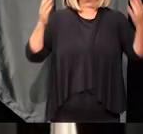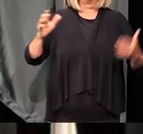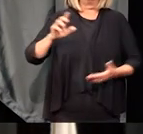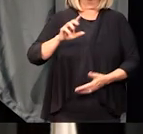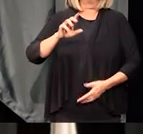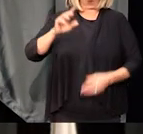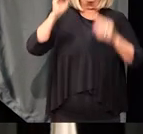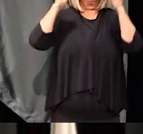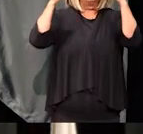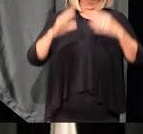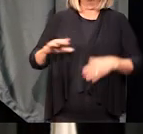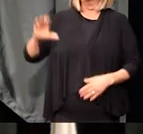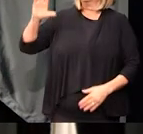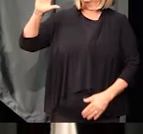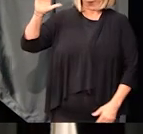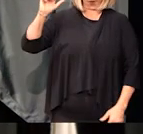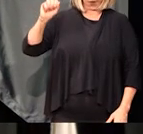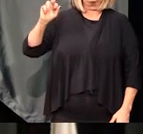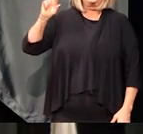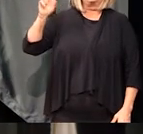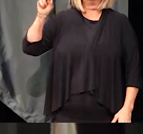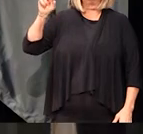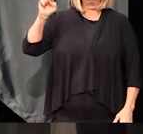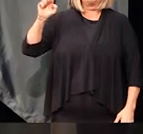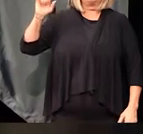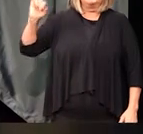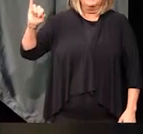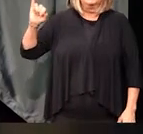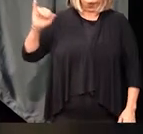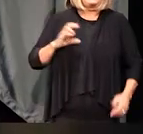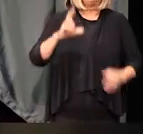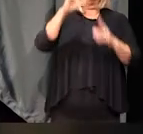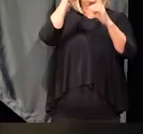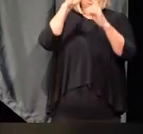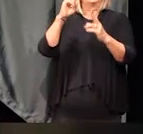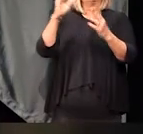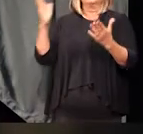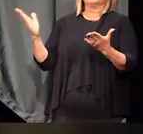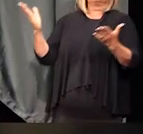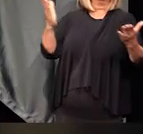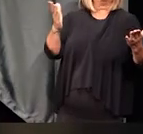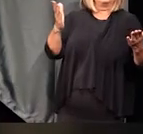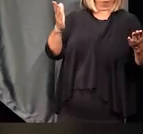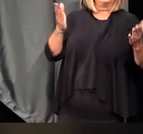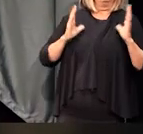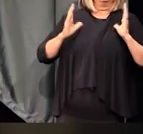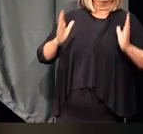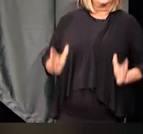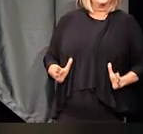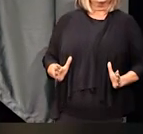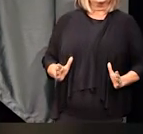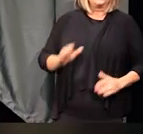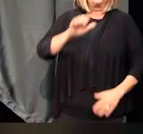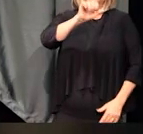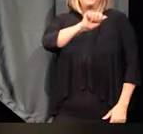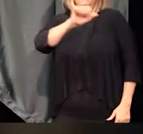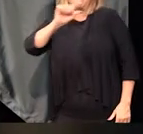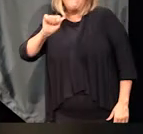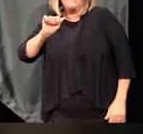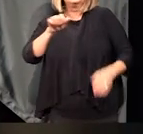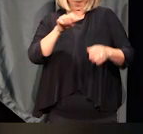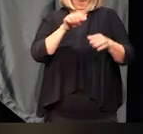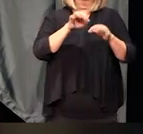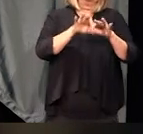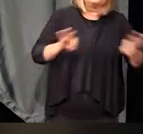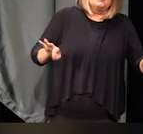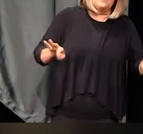Thank you so much, Professor Cardelli. I have the honor to present these candidates for the degrees of Associates